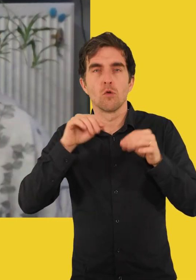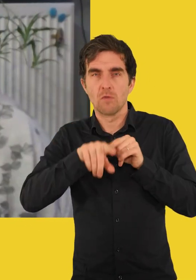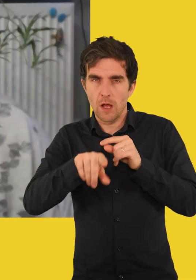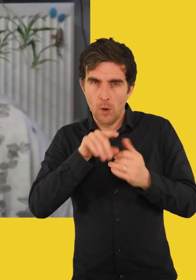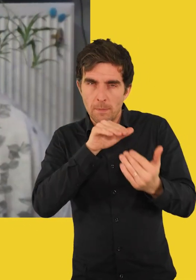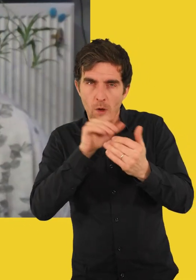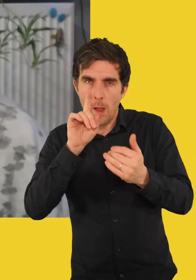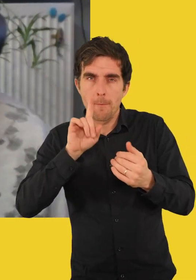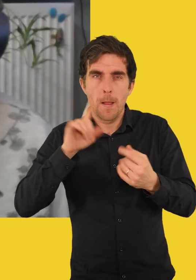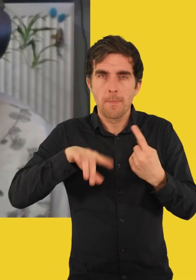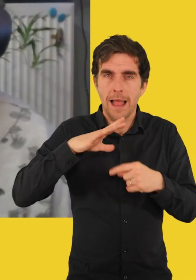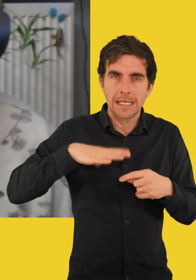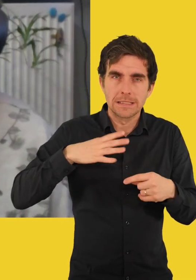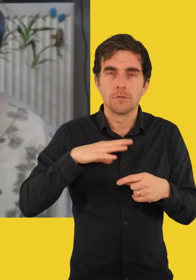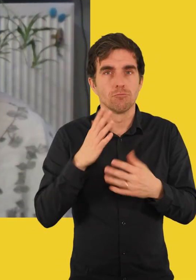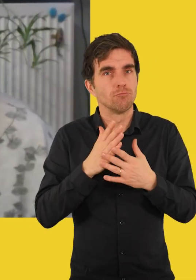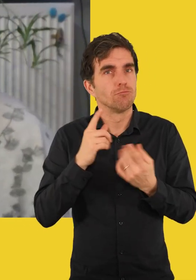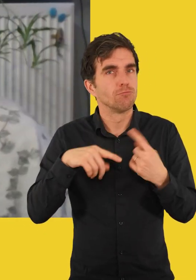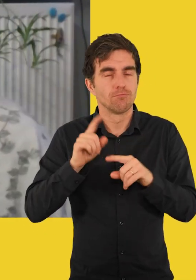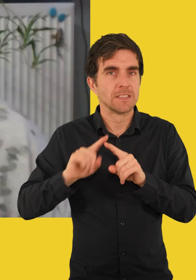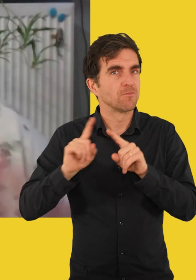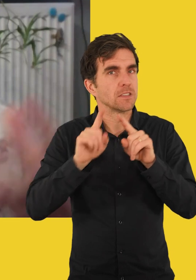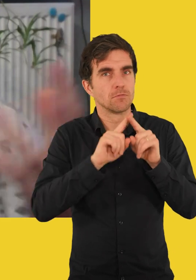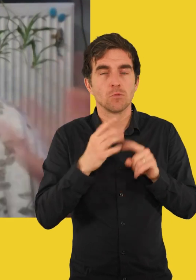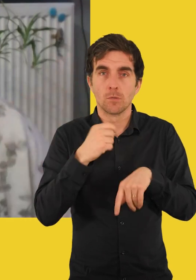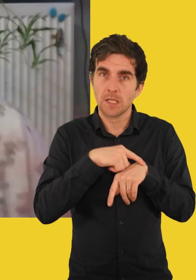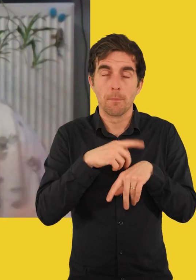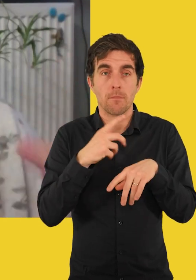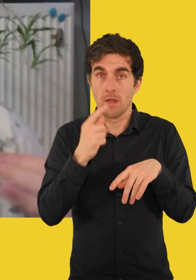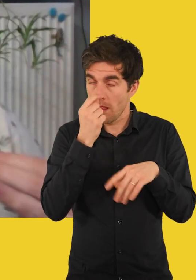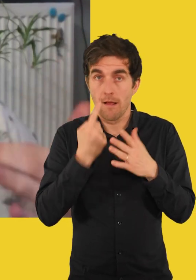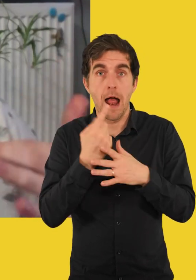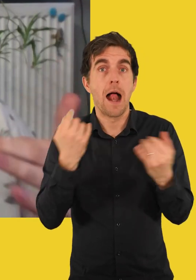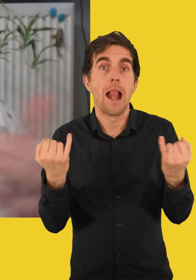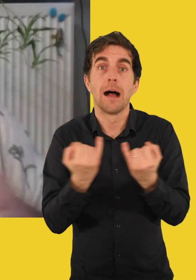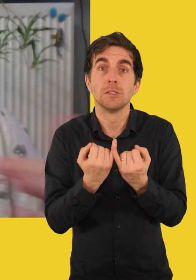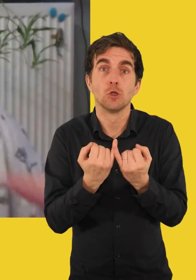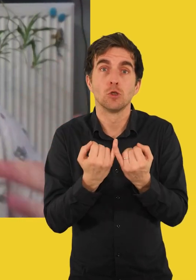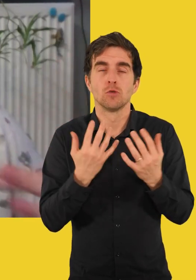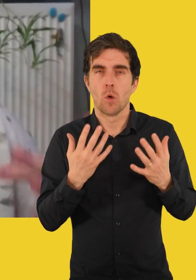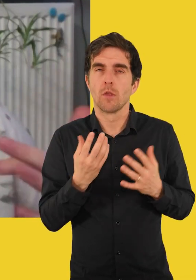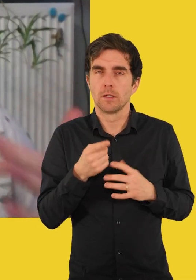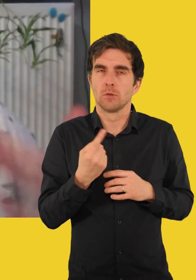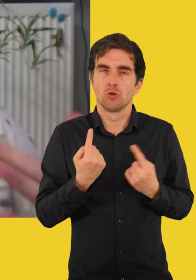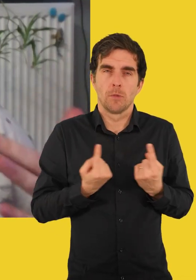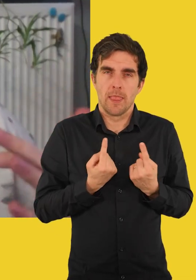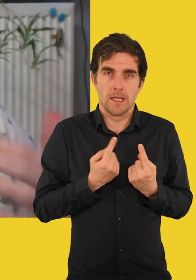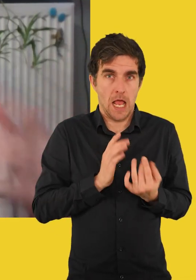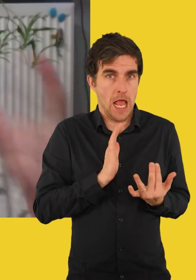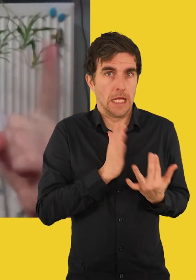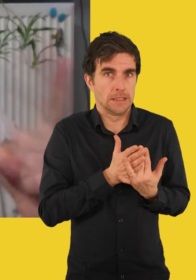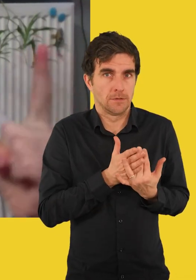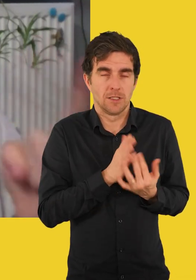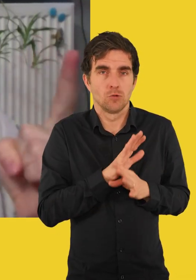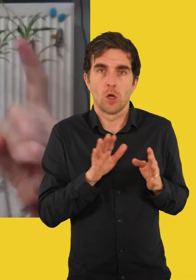meet people's needs, you find that everyone has different and sometimes clashing needs. And so to make something accessible isn't to